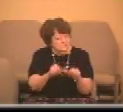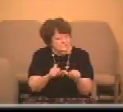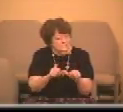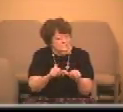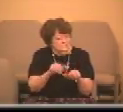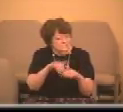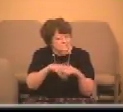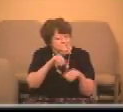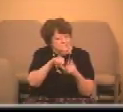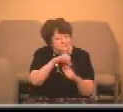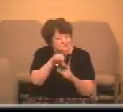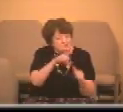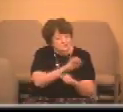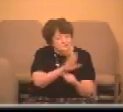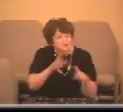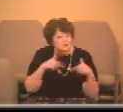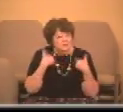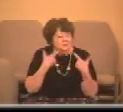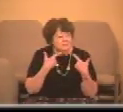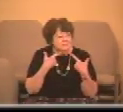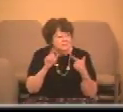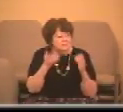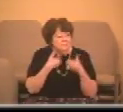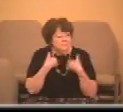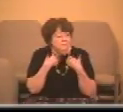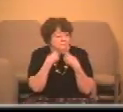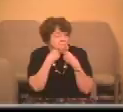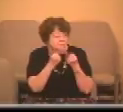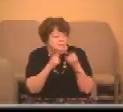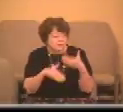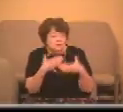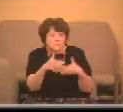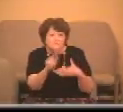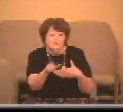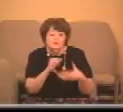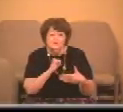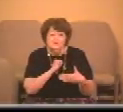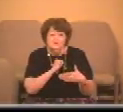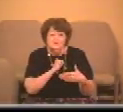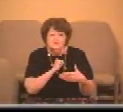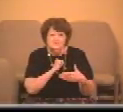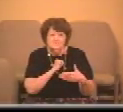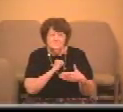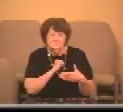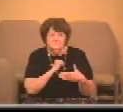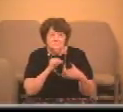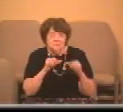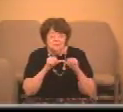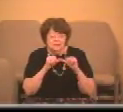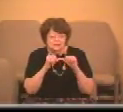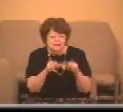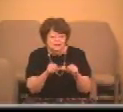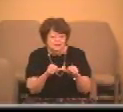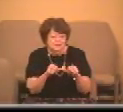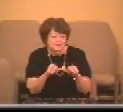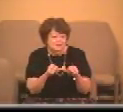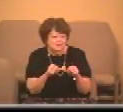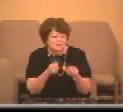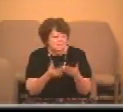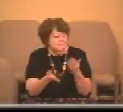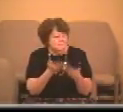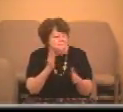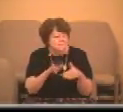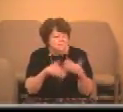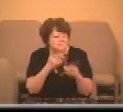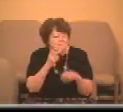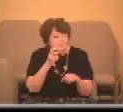the relationships of your life. You have a strength beyond yourself to stay at it, no matter how hard